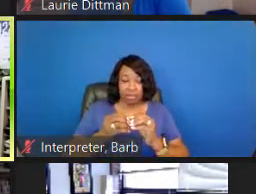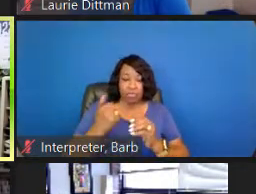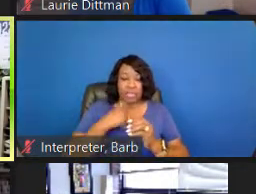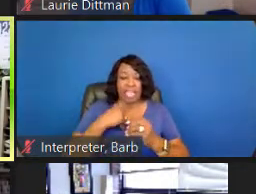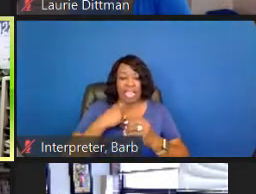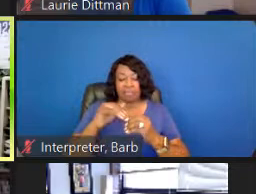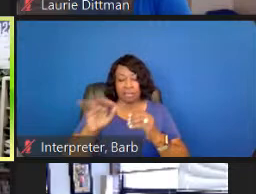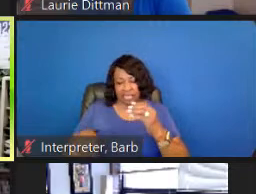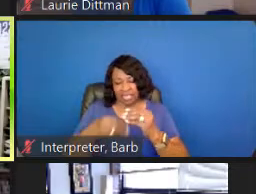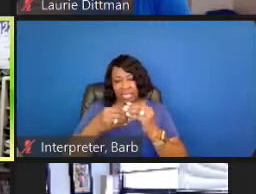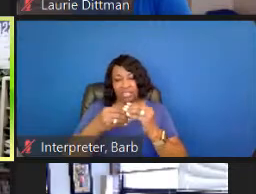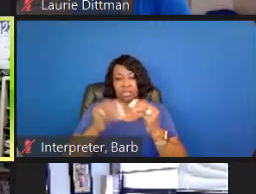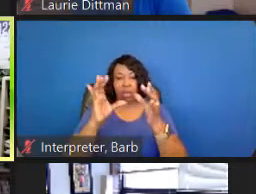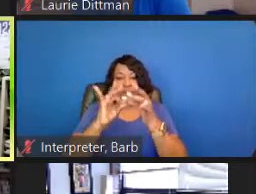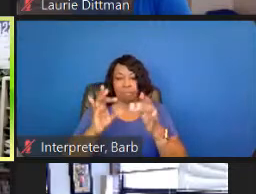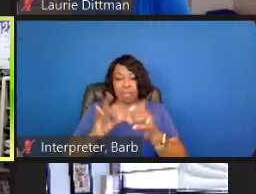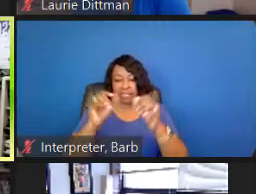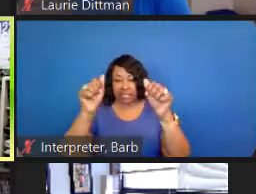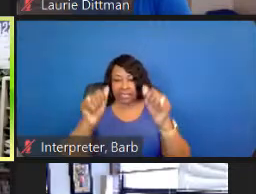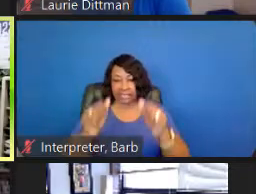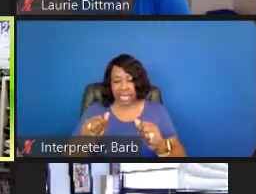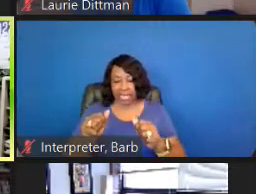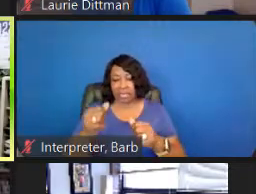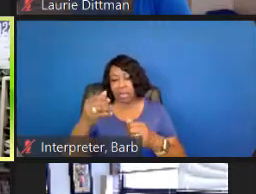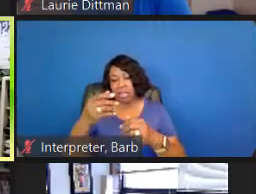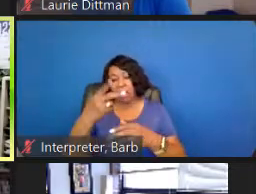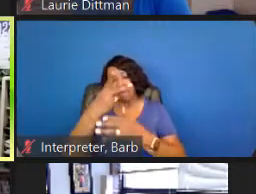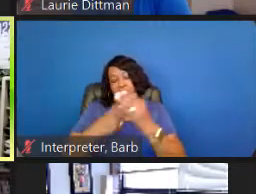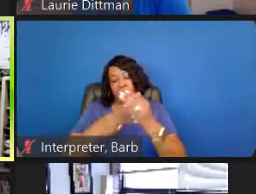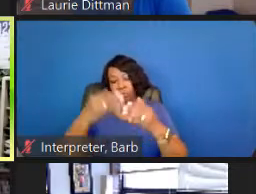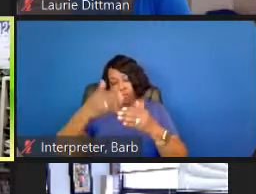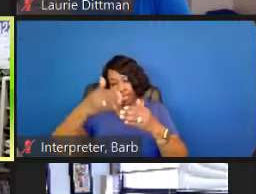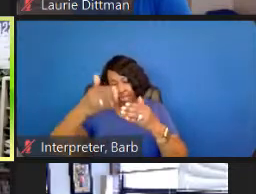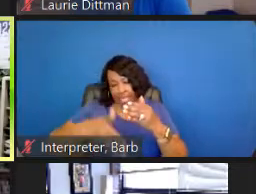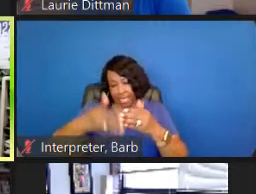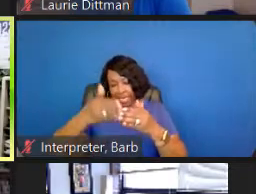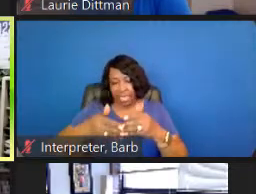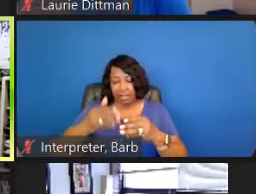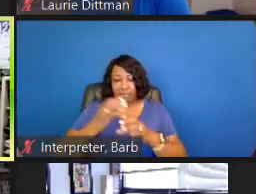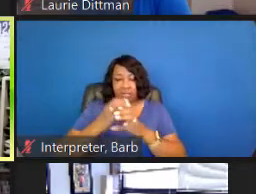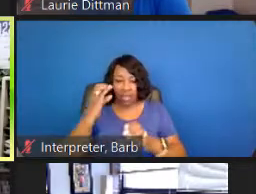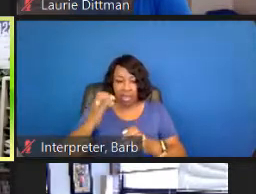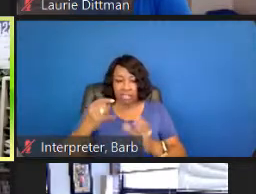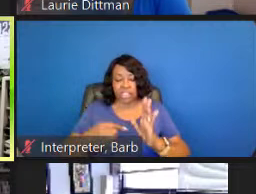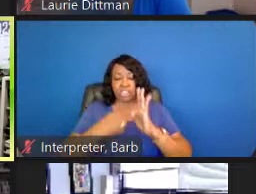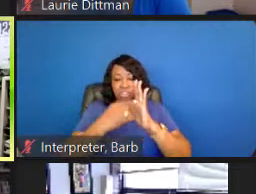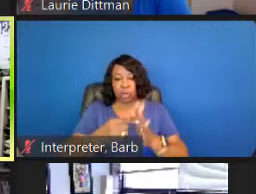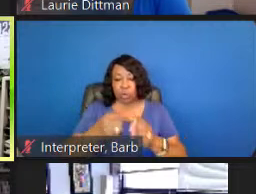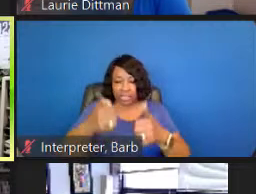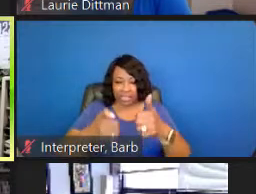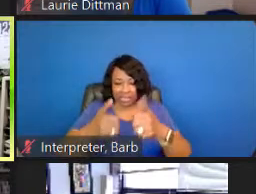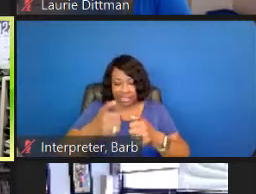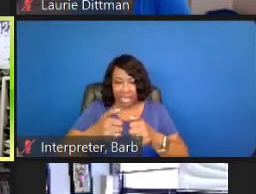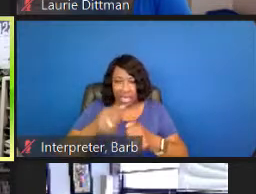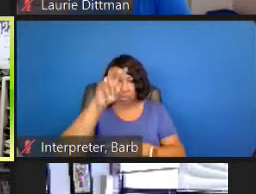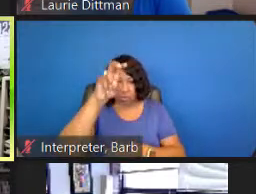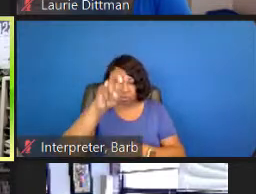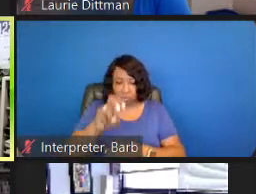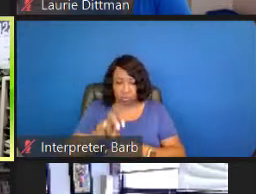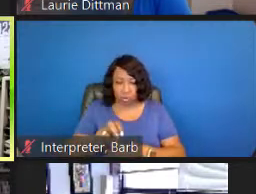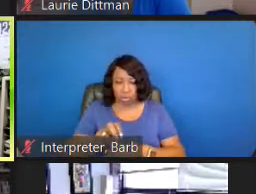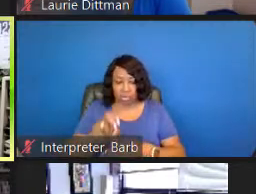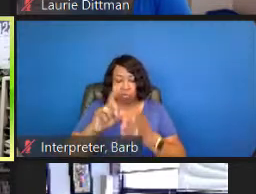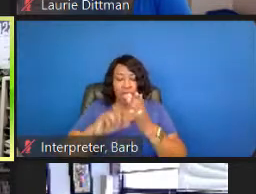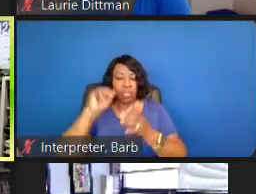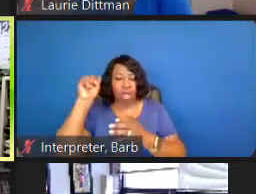sign on both ends of the cars, which basically show the text scrolling of what the audio